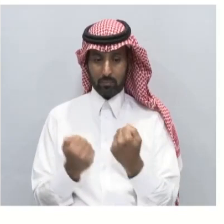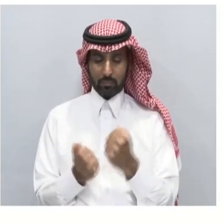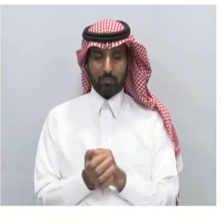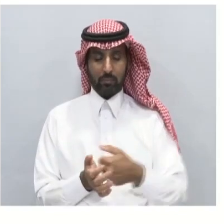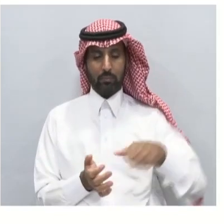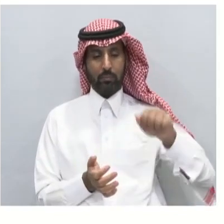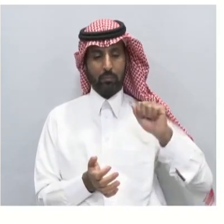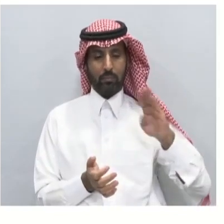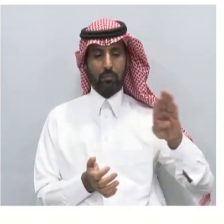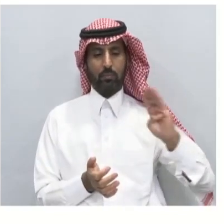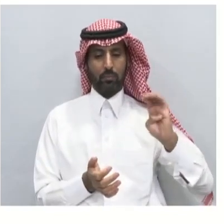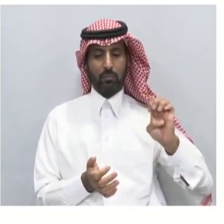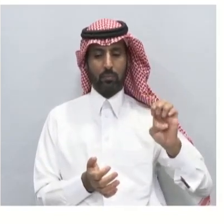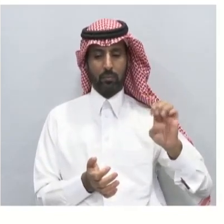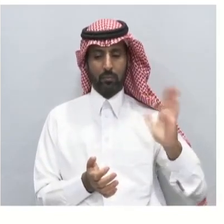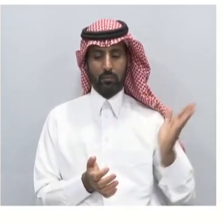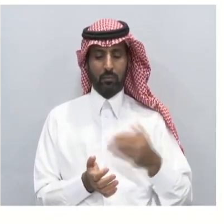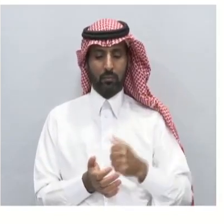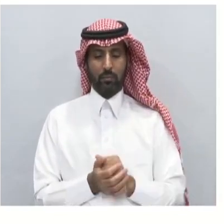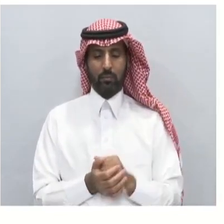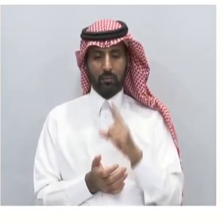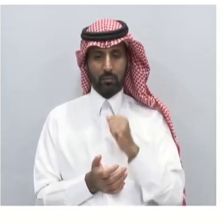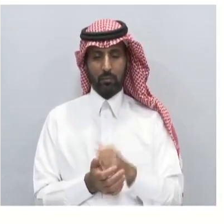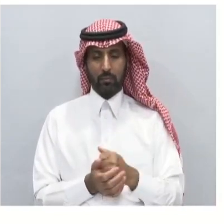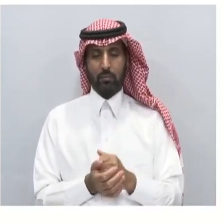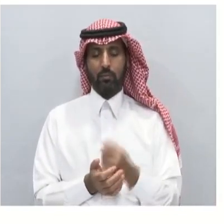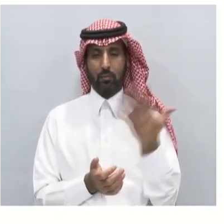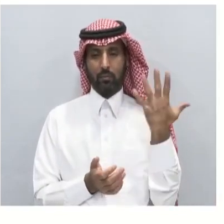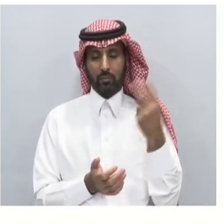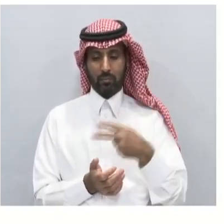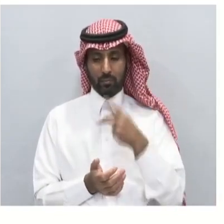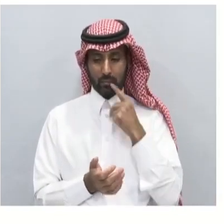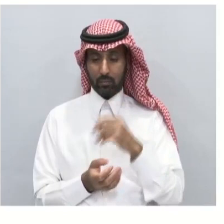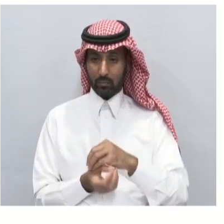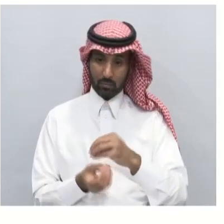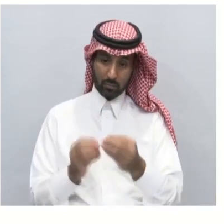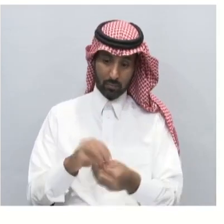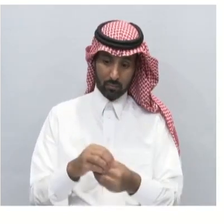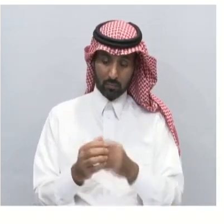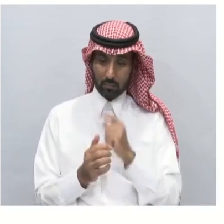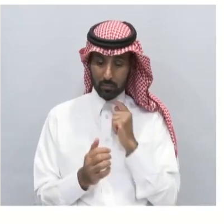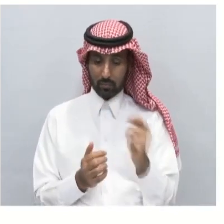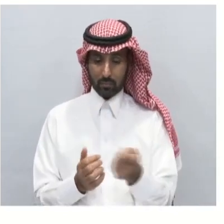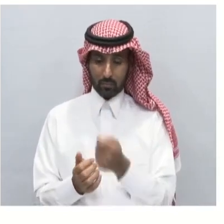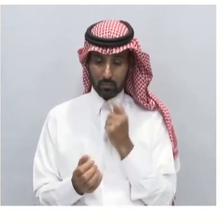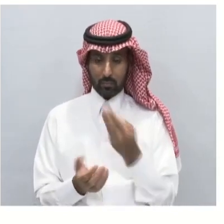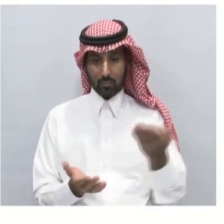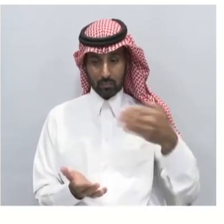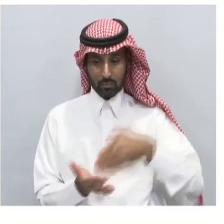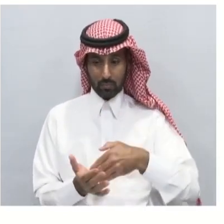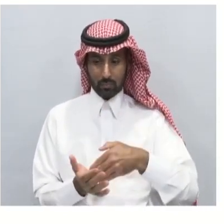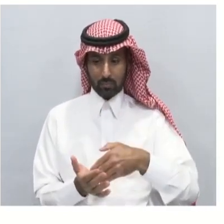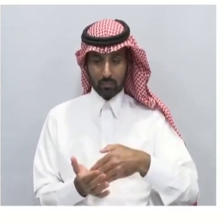E, page 125. Rewrite the sentences in D. So we have the sentences in D, exercise